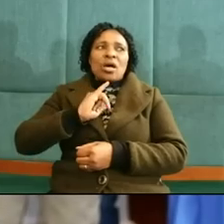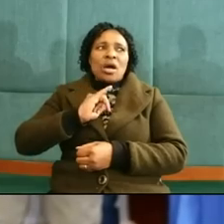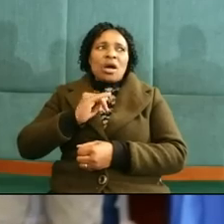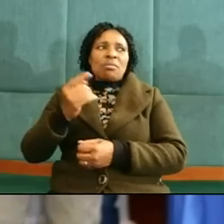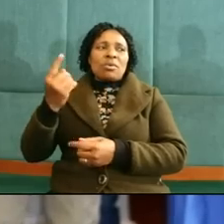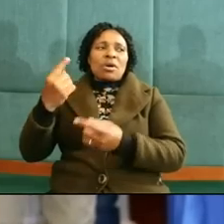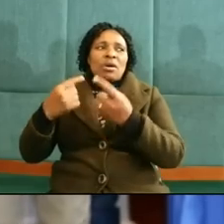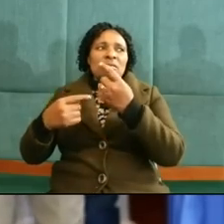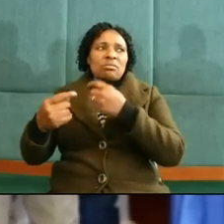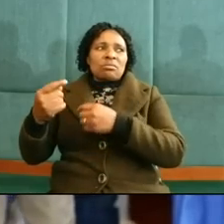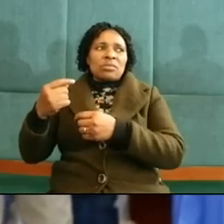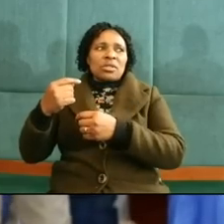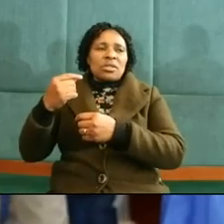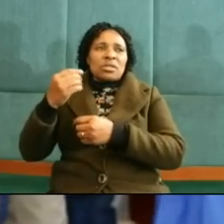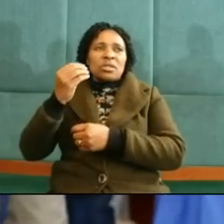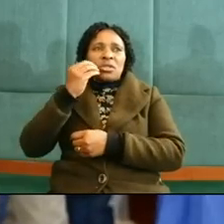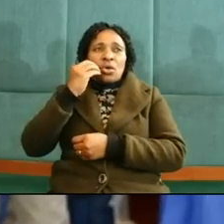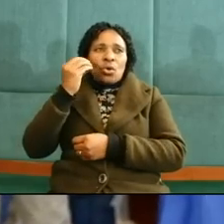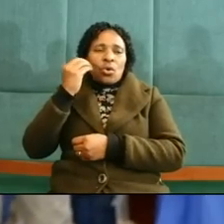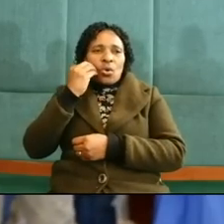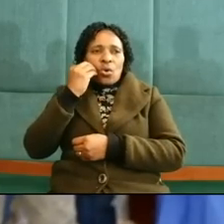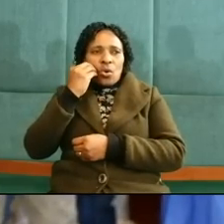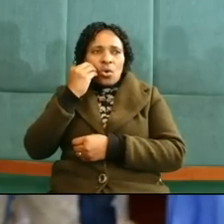Christ. Lord, I'm coming.